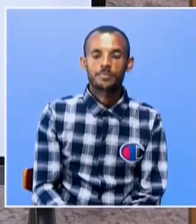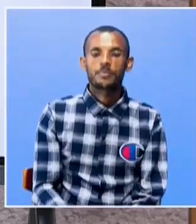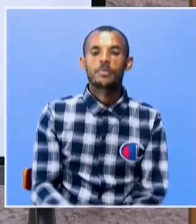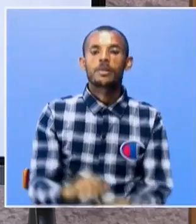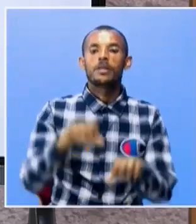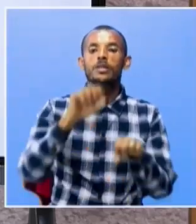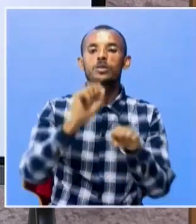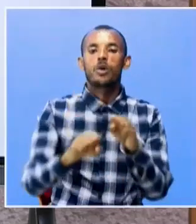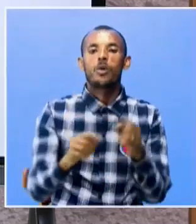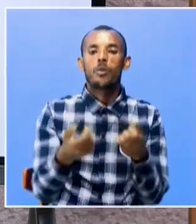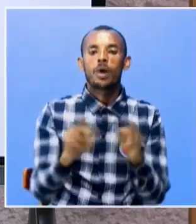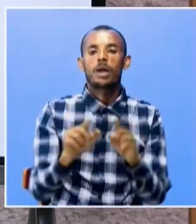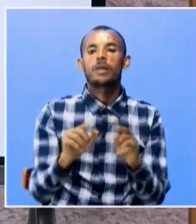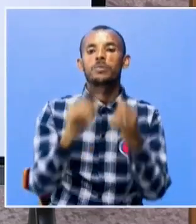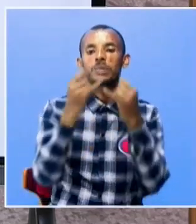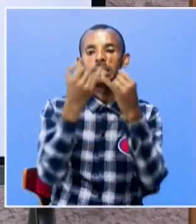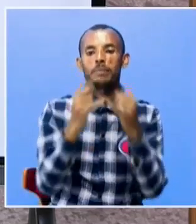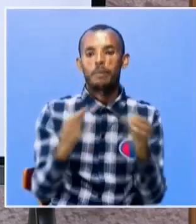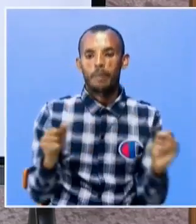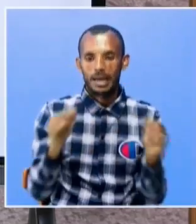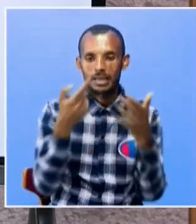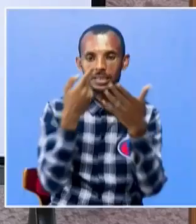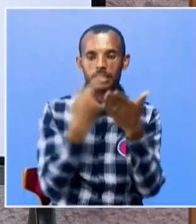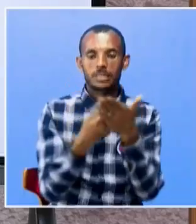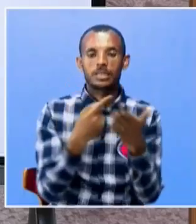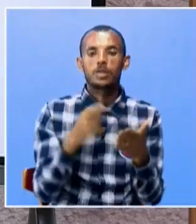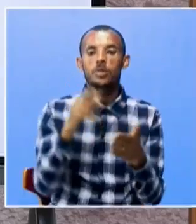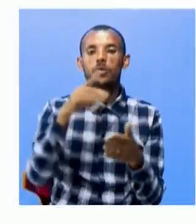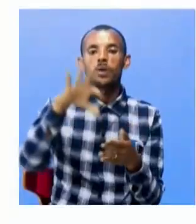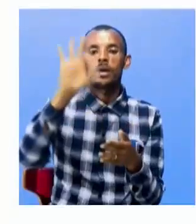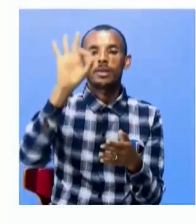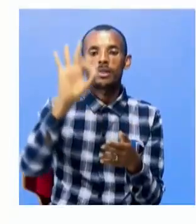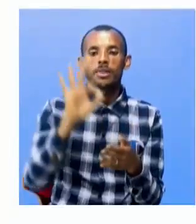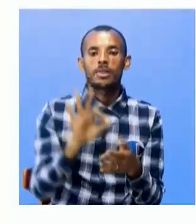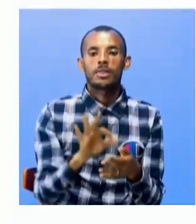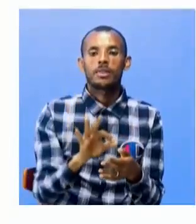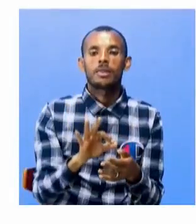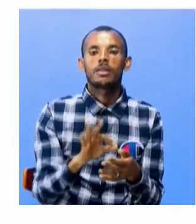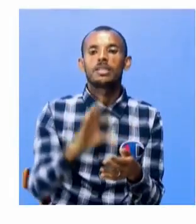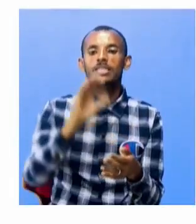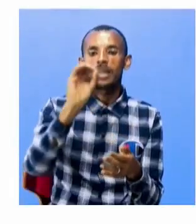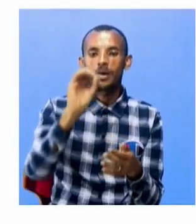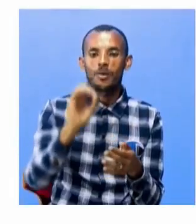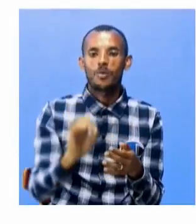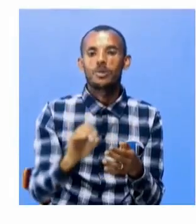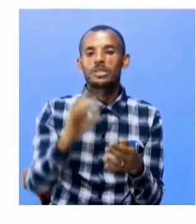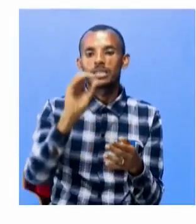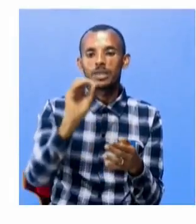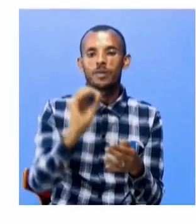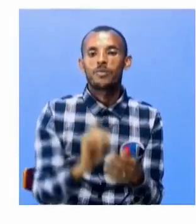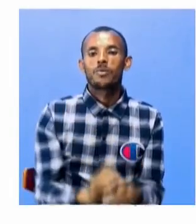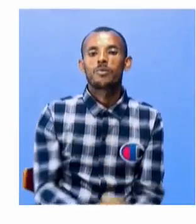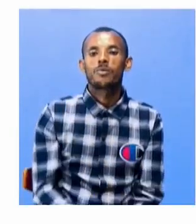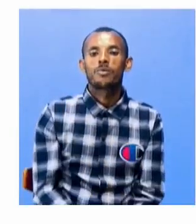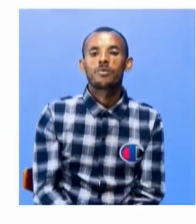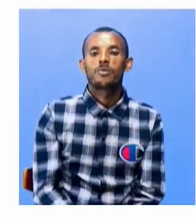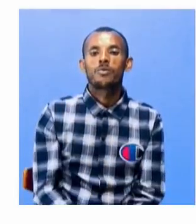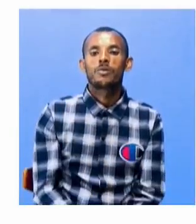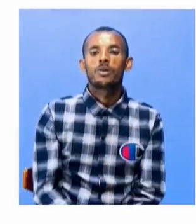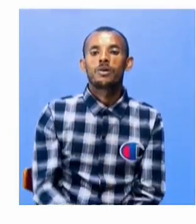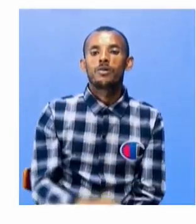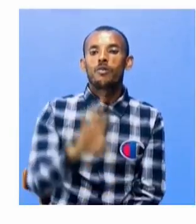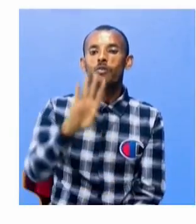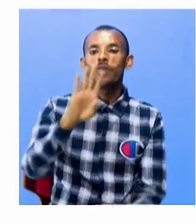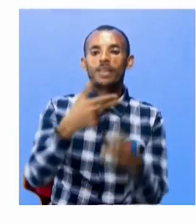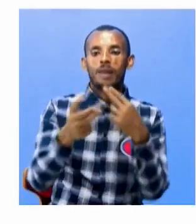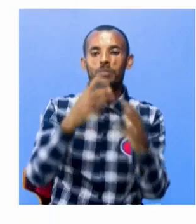So when you simplify this, you have 0, you can cancel 0 by 0. And